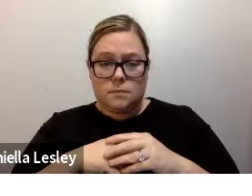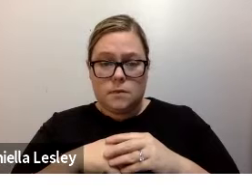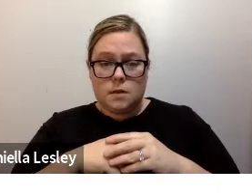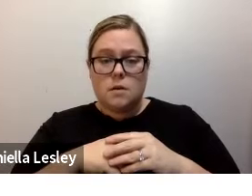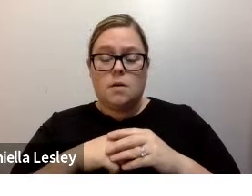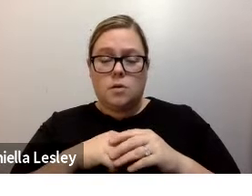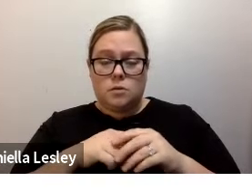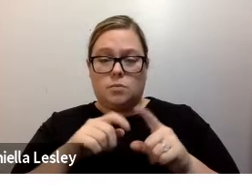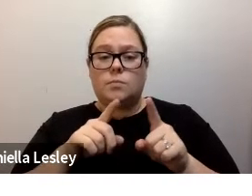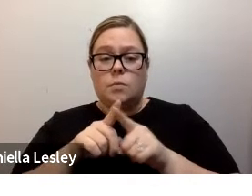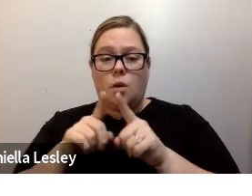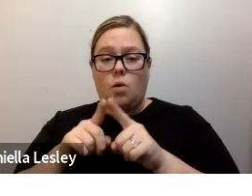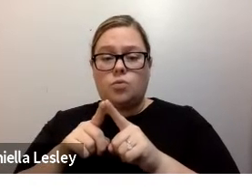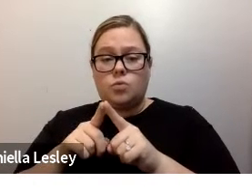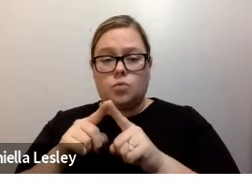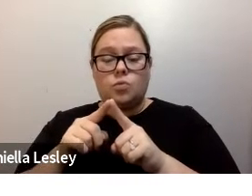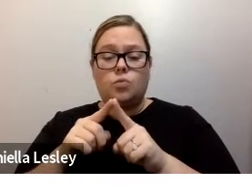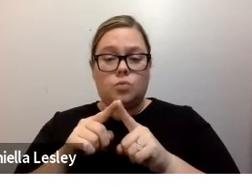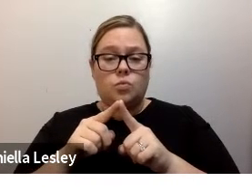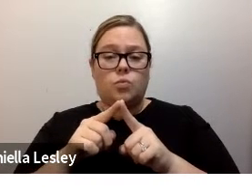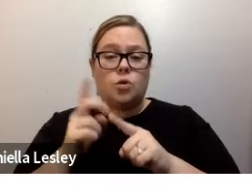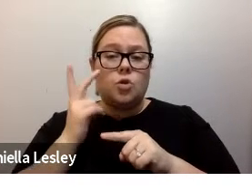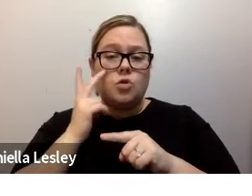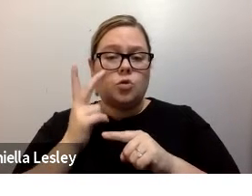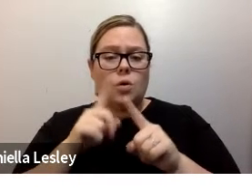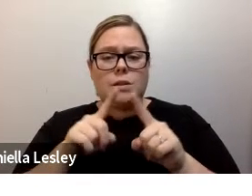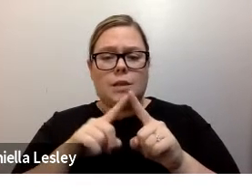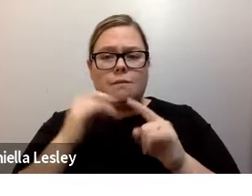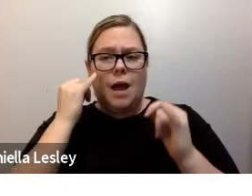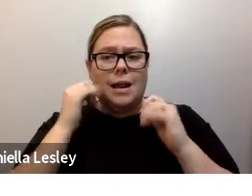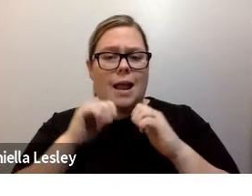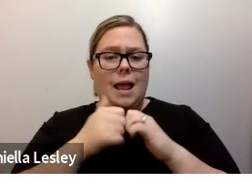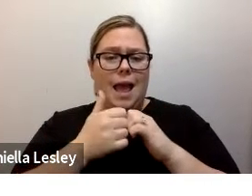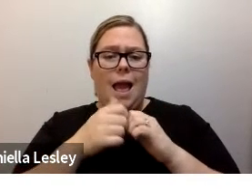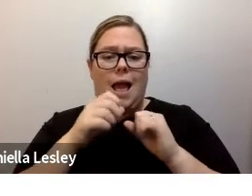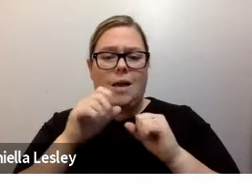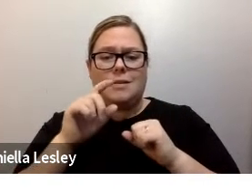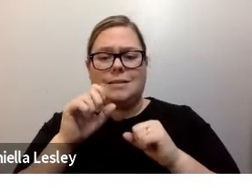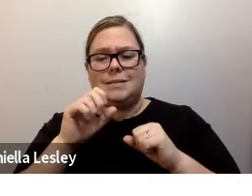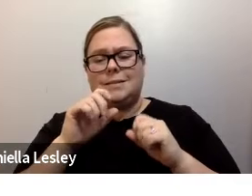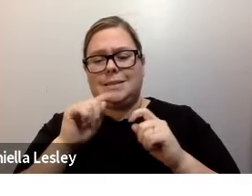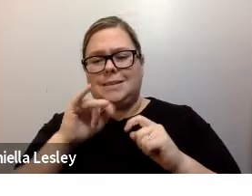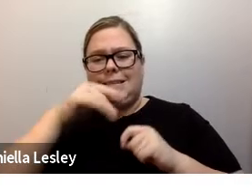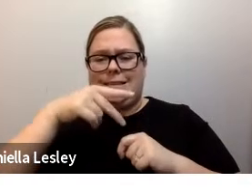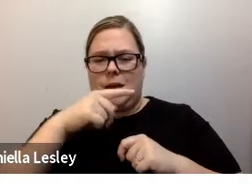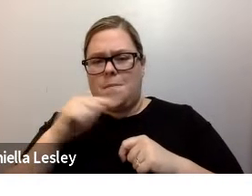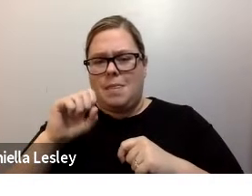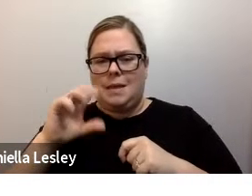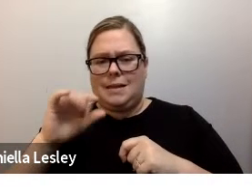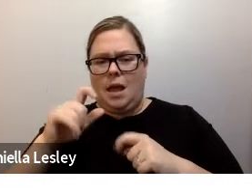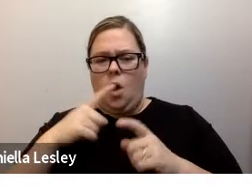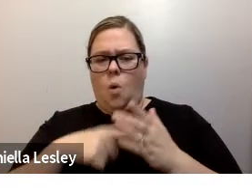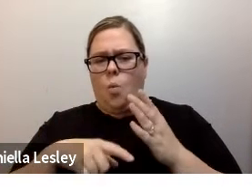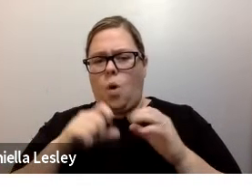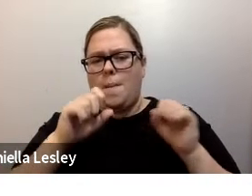We also saw some ideas on how the scale could be tipped. So what could